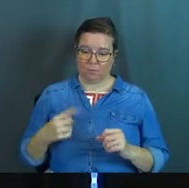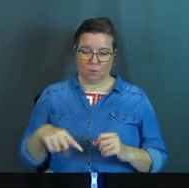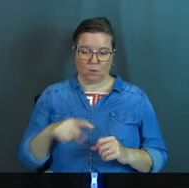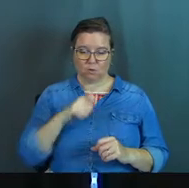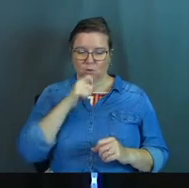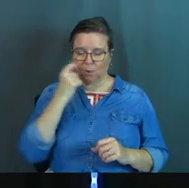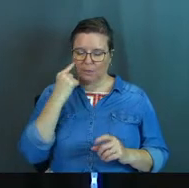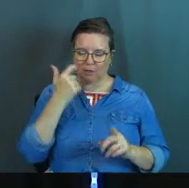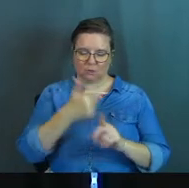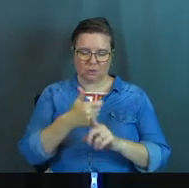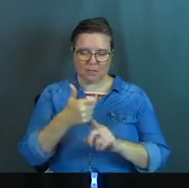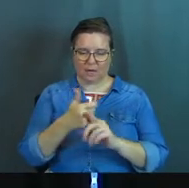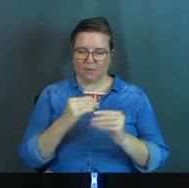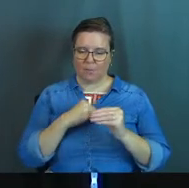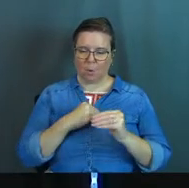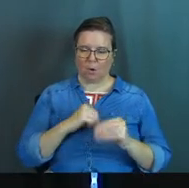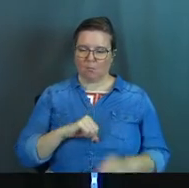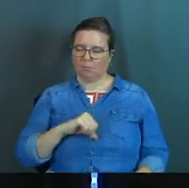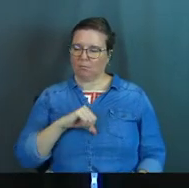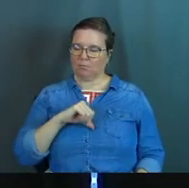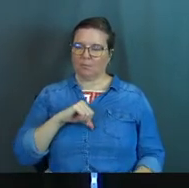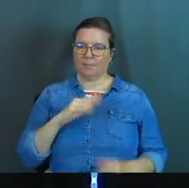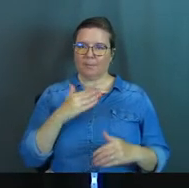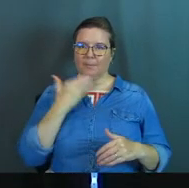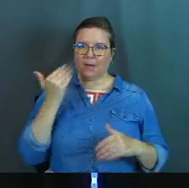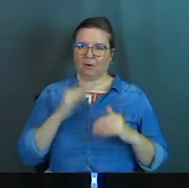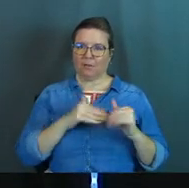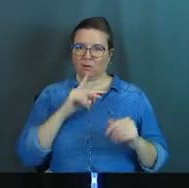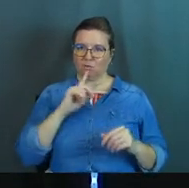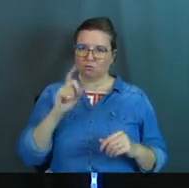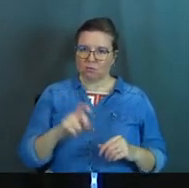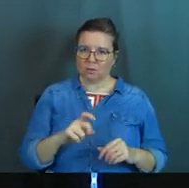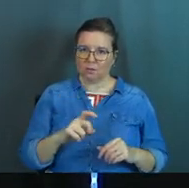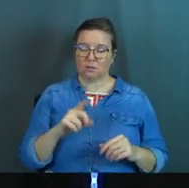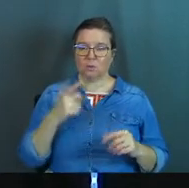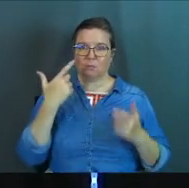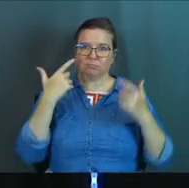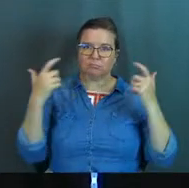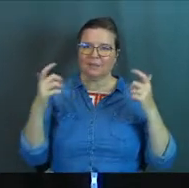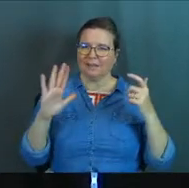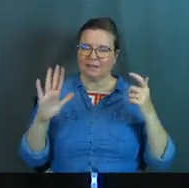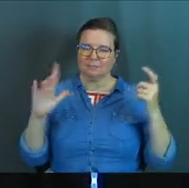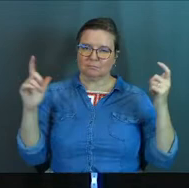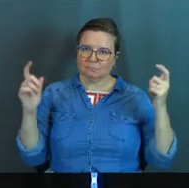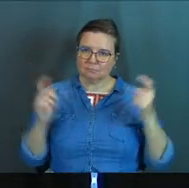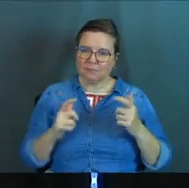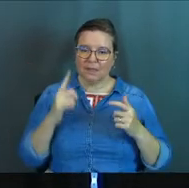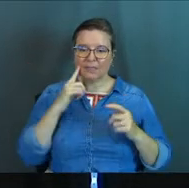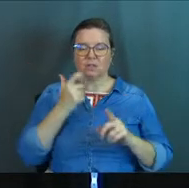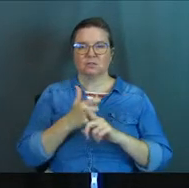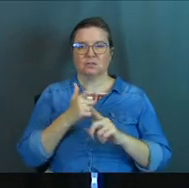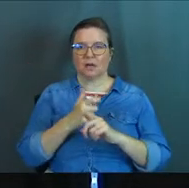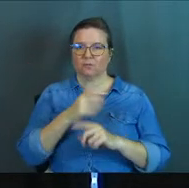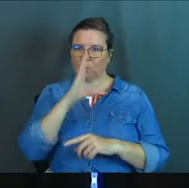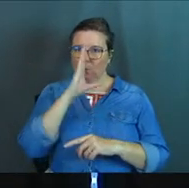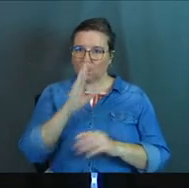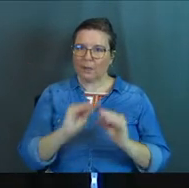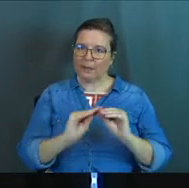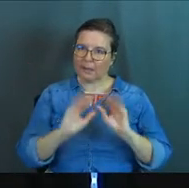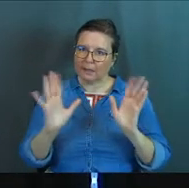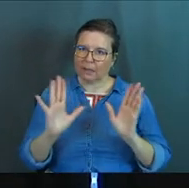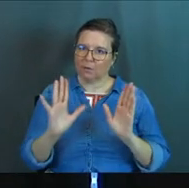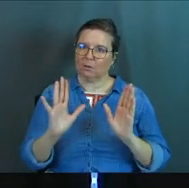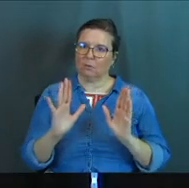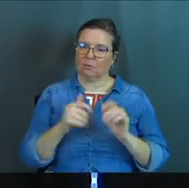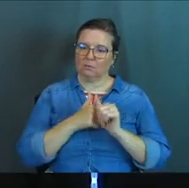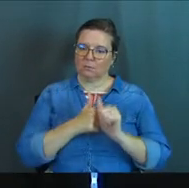of you, do not think of yourself more highly than you ought. So here we're back to conceit again for a second. But rather think of yourself with sober judgment in